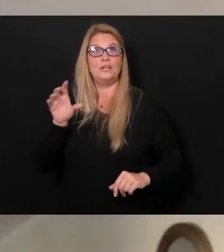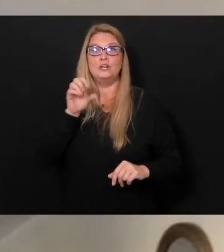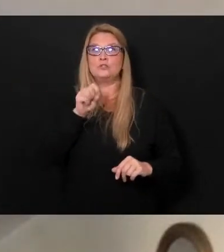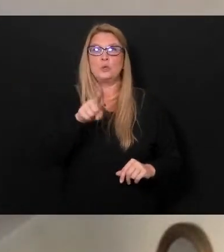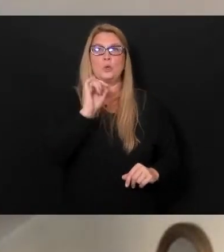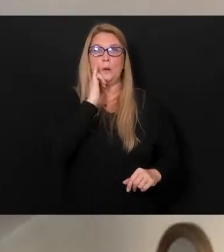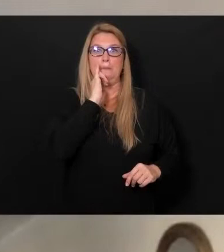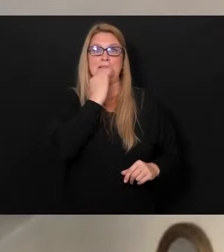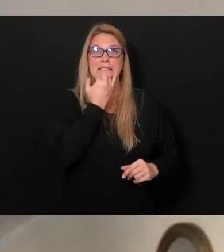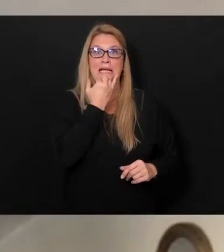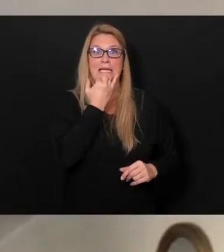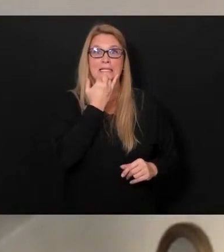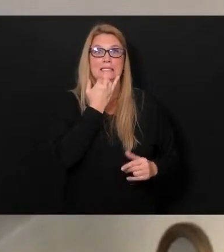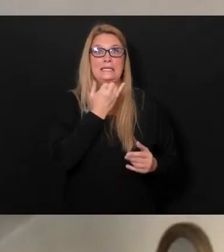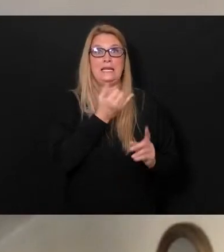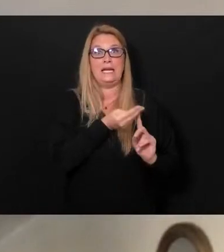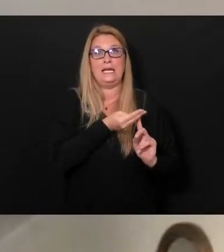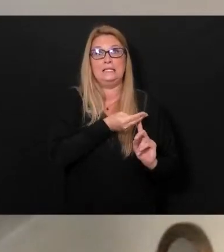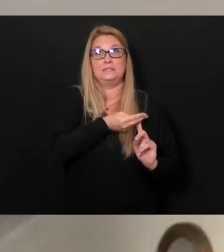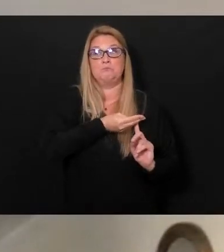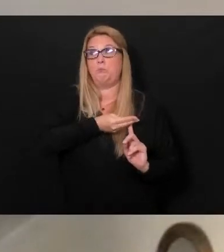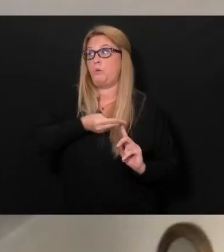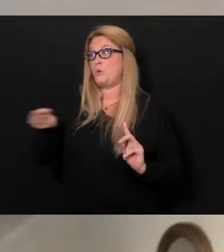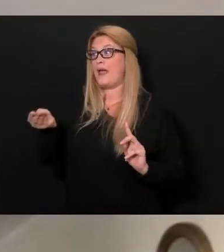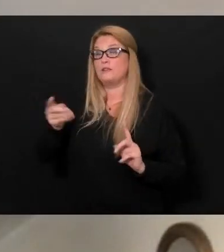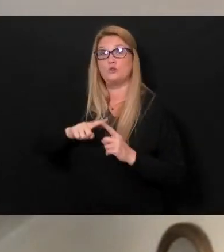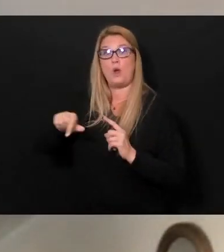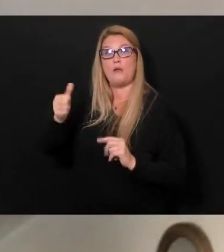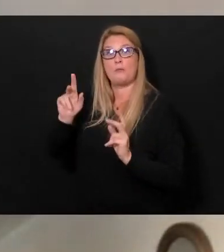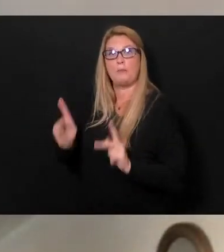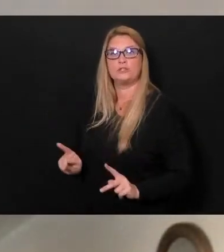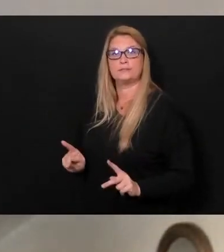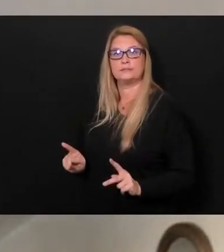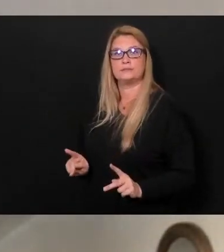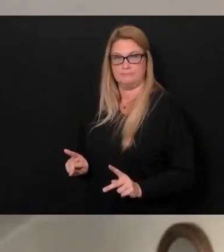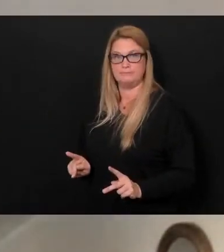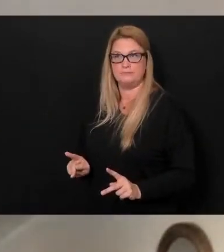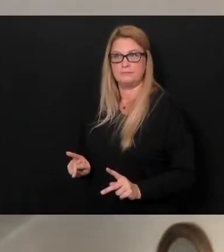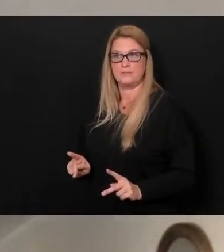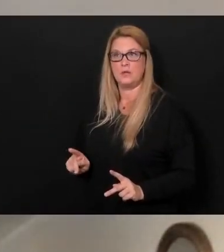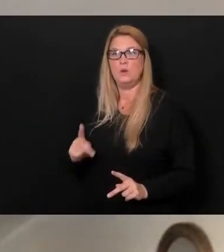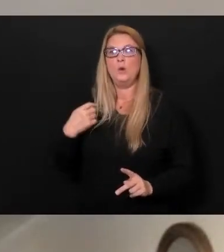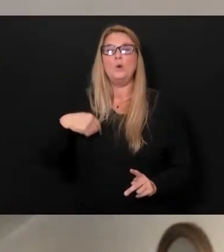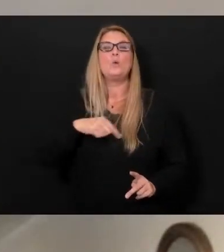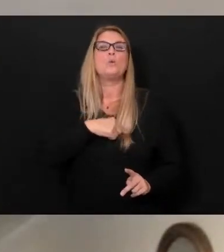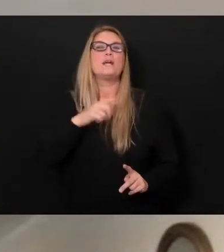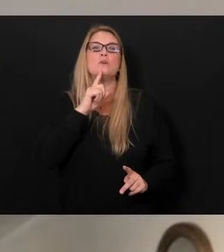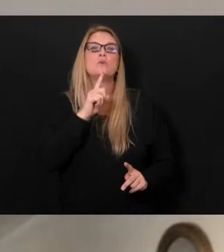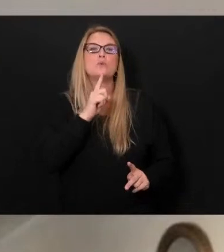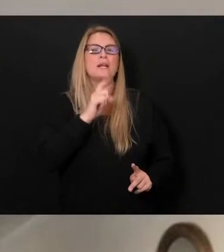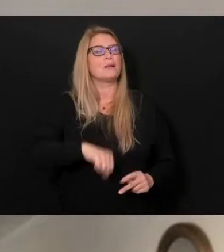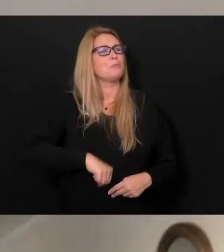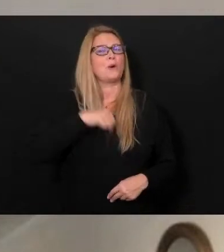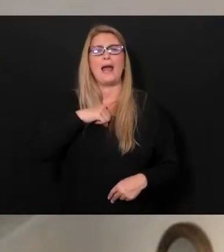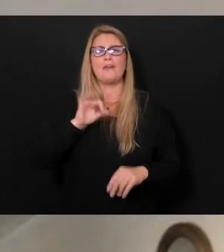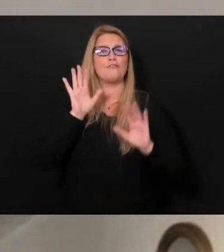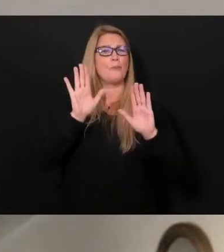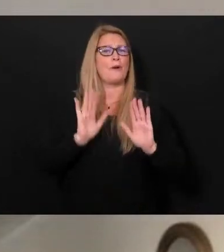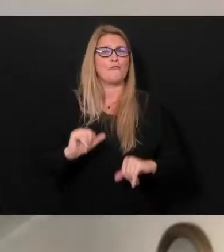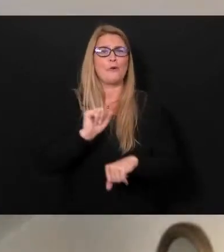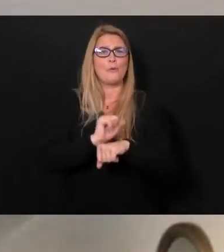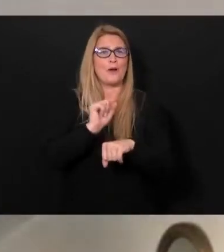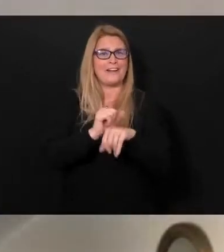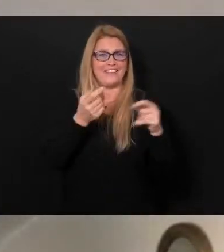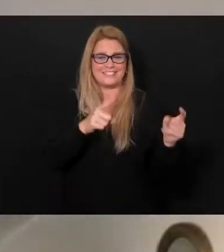mistakenly, inadvertently spread COVID-19 to other people. Otherwise, we're really proud of the great work that's going on.